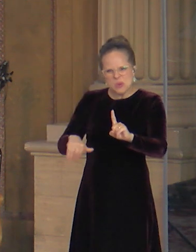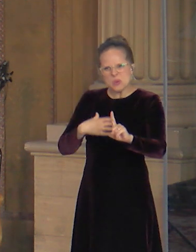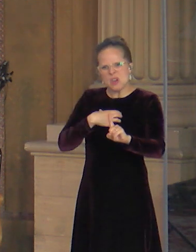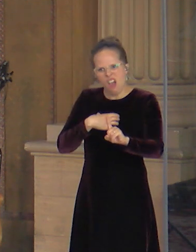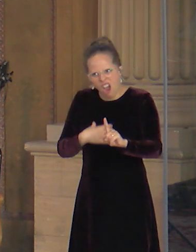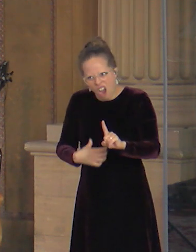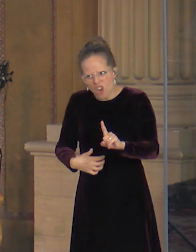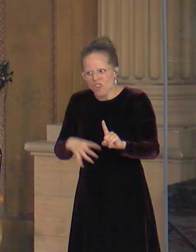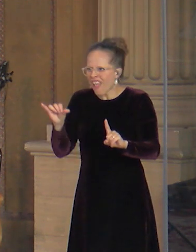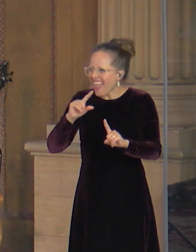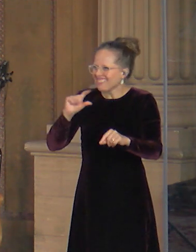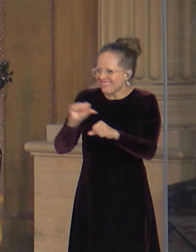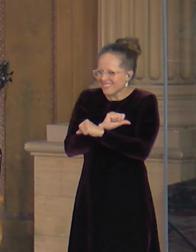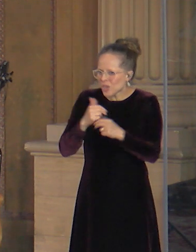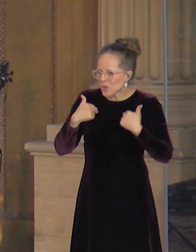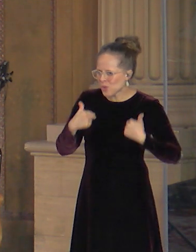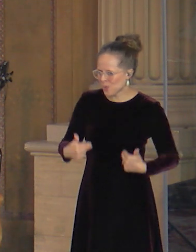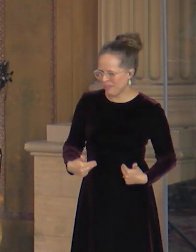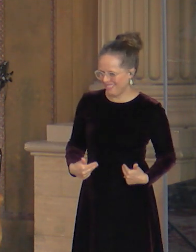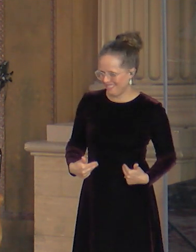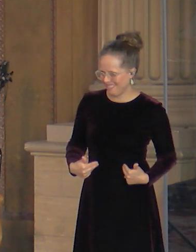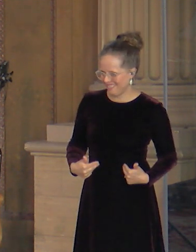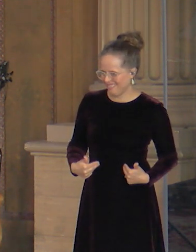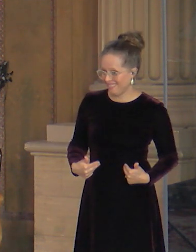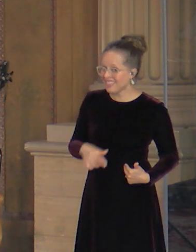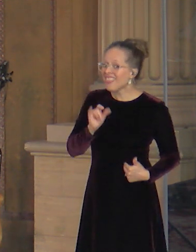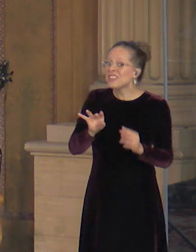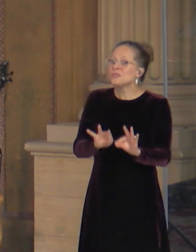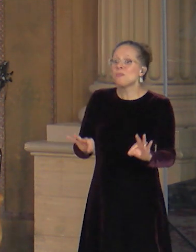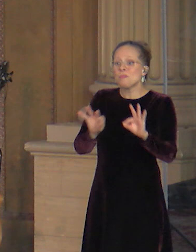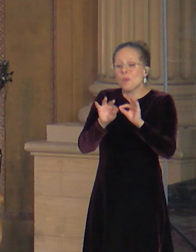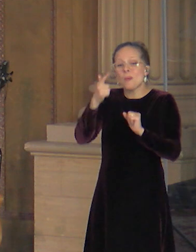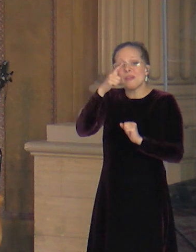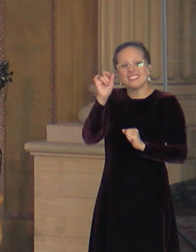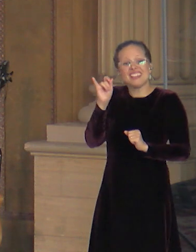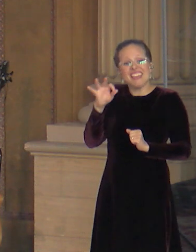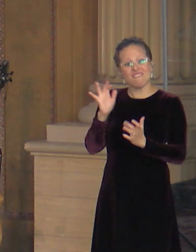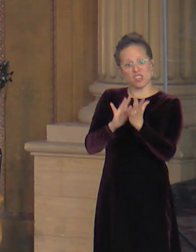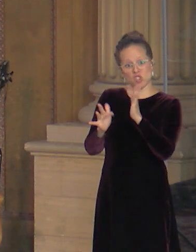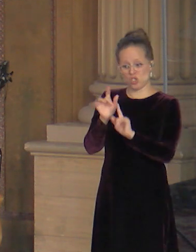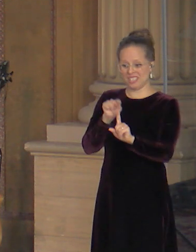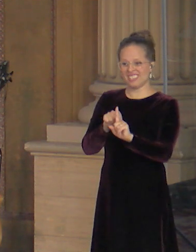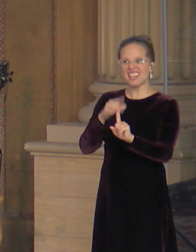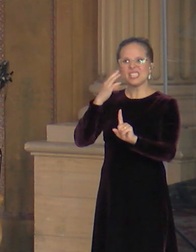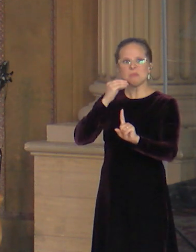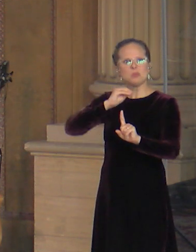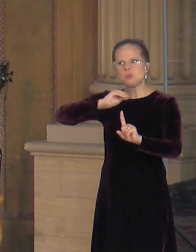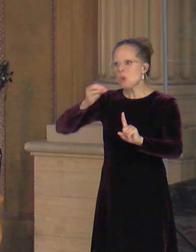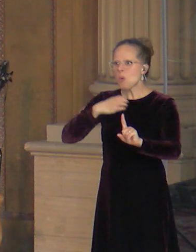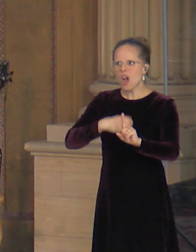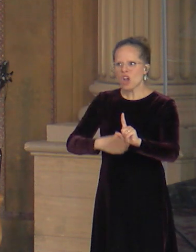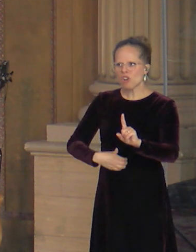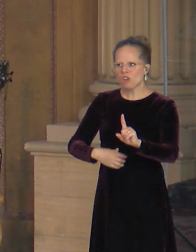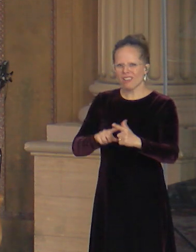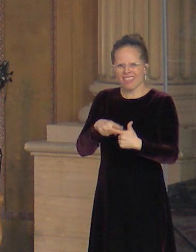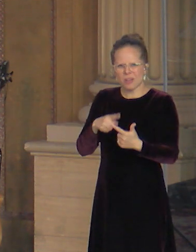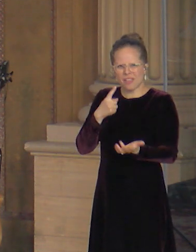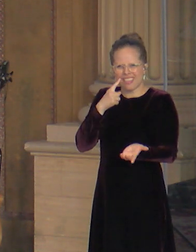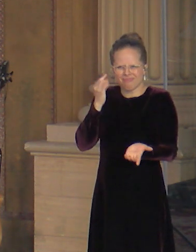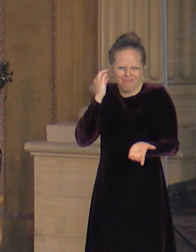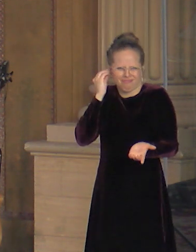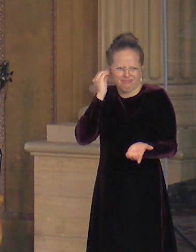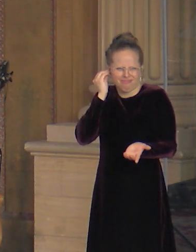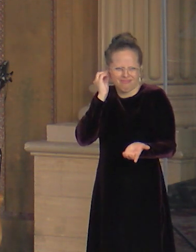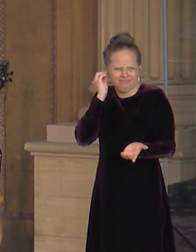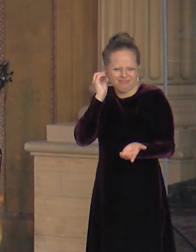and it's important because if Jesus didn't get hungry because of his unique God powers then we would also be able to say that he